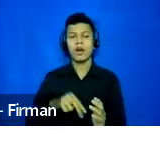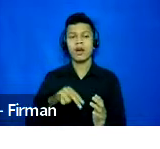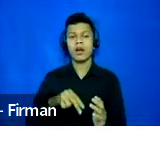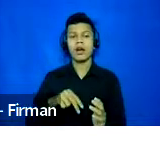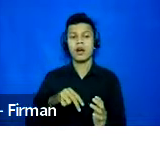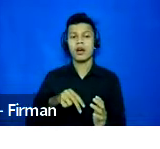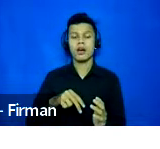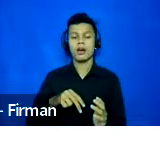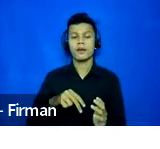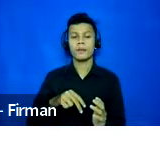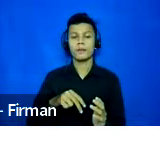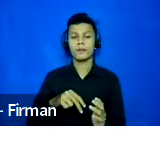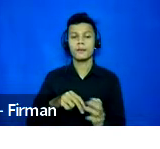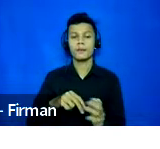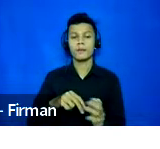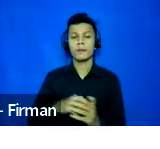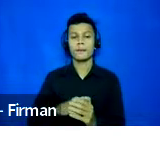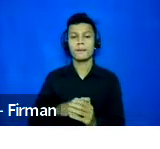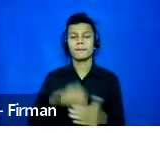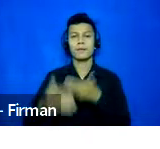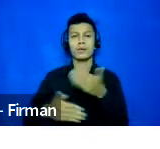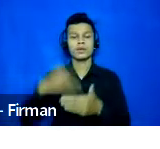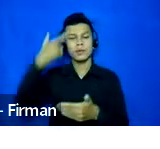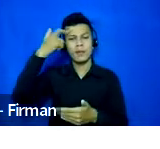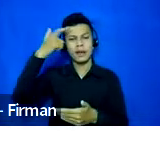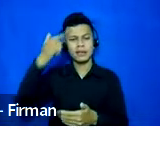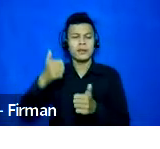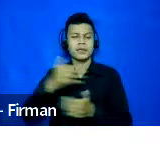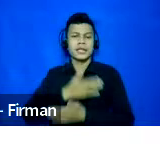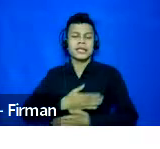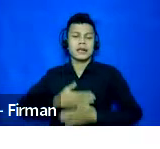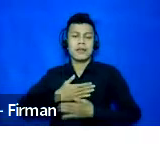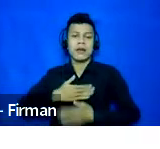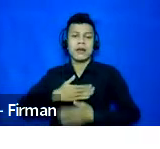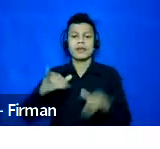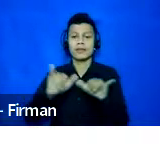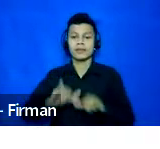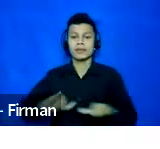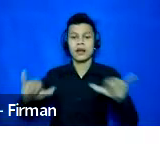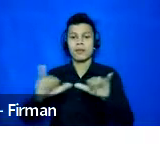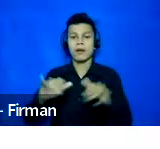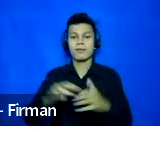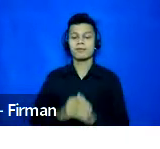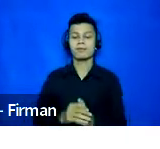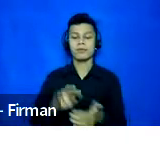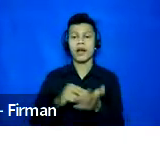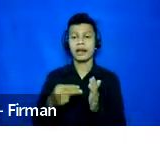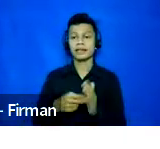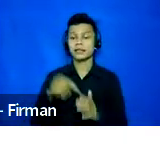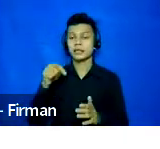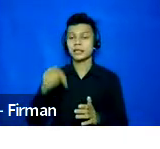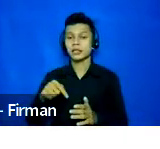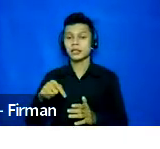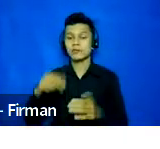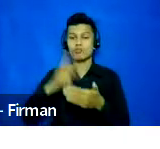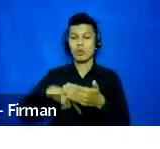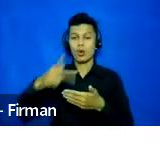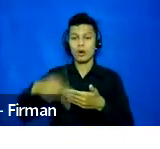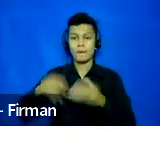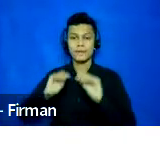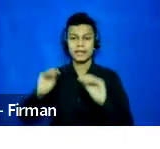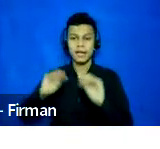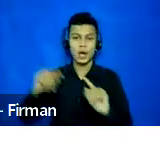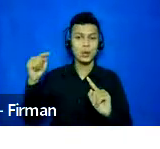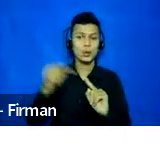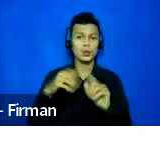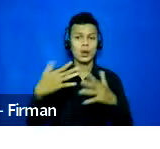This targets parents and caregivers. It is an edutainment-based educational radio program aimed to build the capacity of parents and